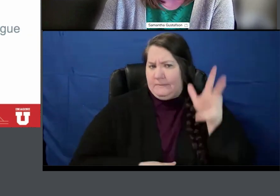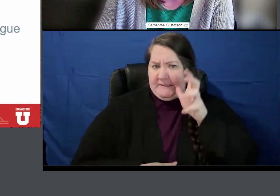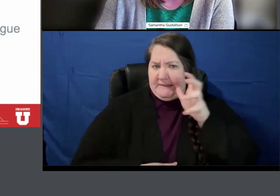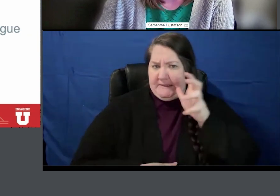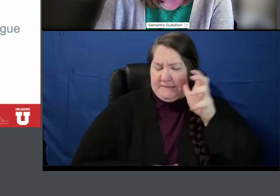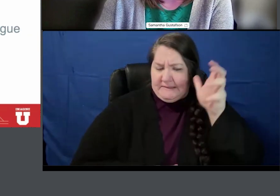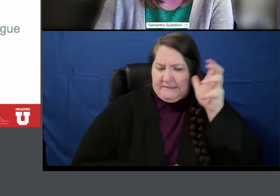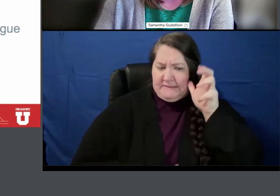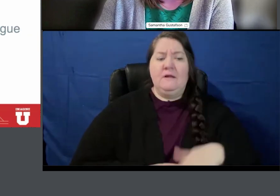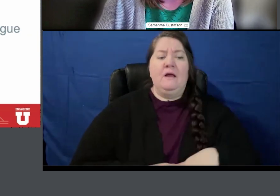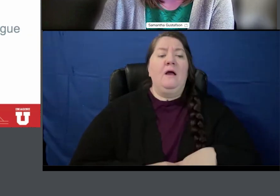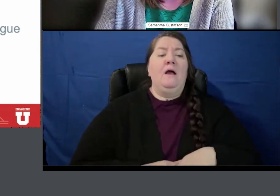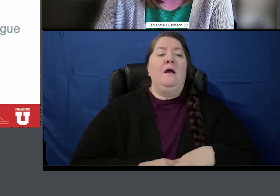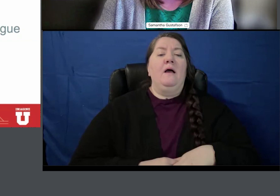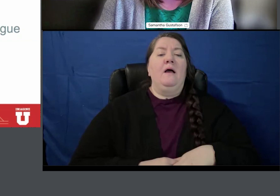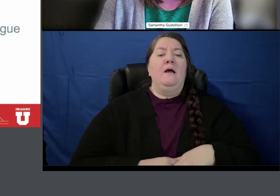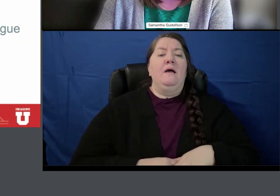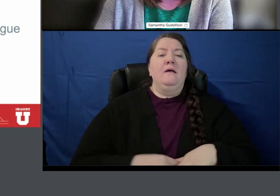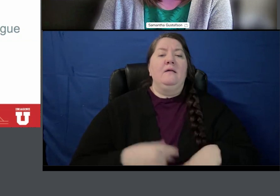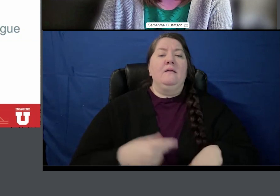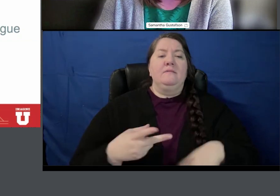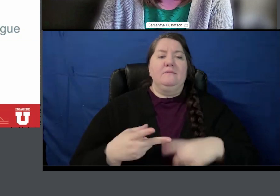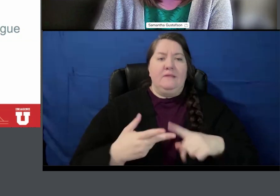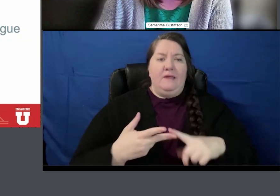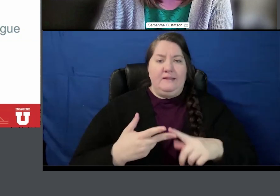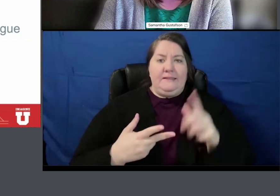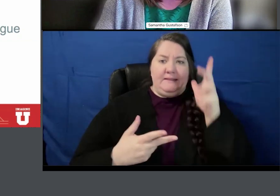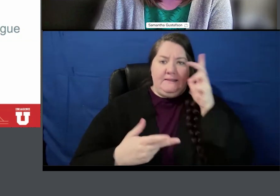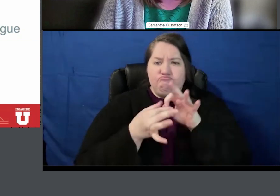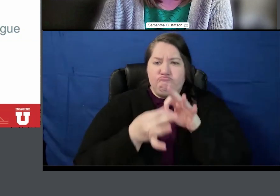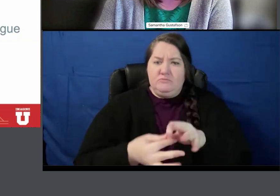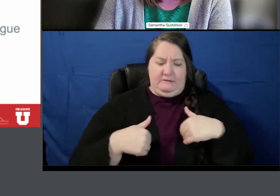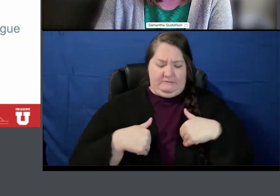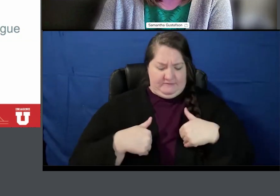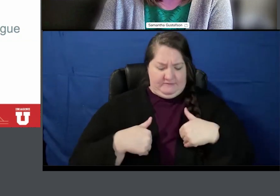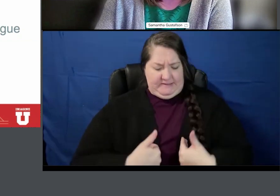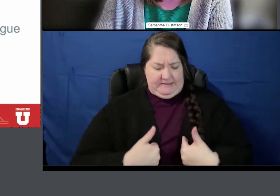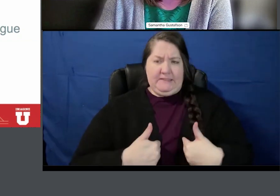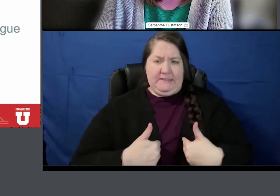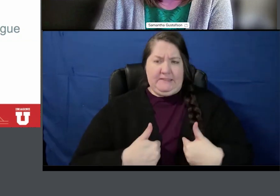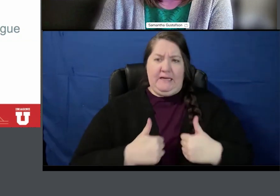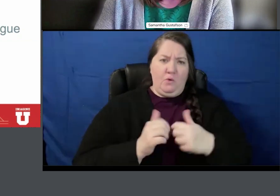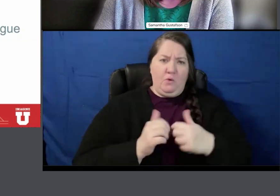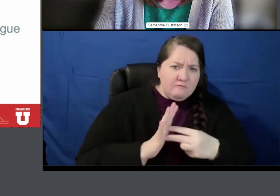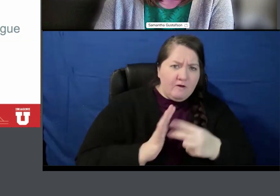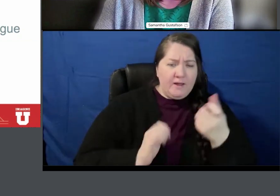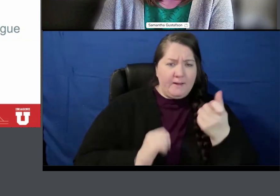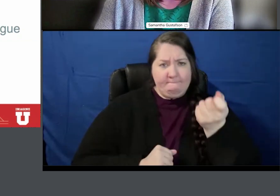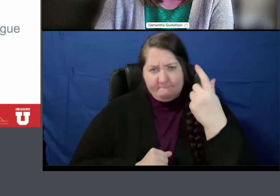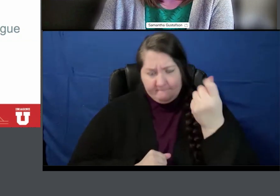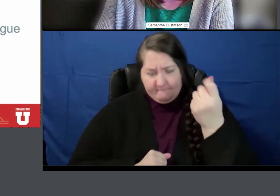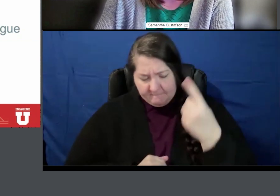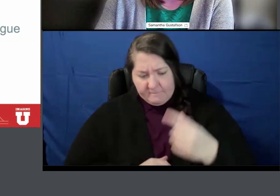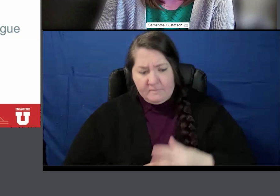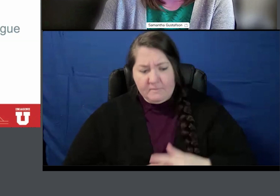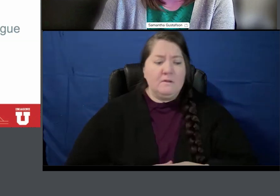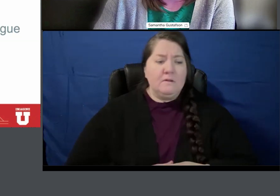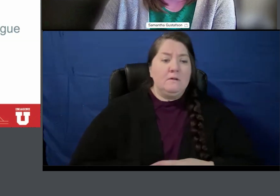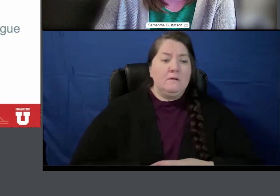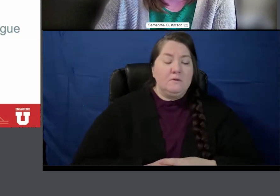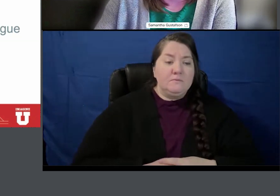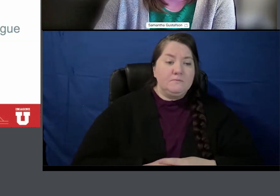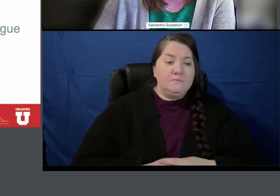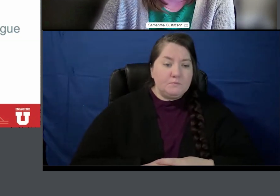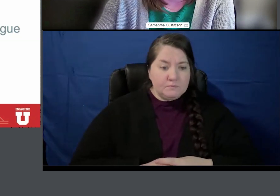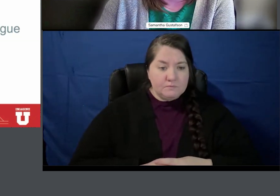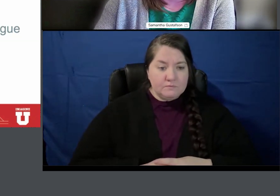to really dig into listening related fatigue and how we define and understand it. We're going to work to compare